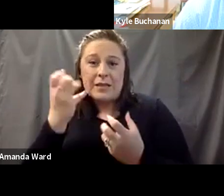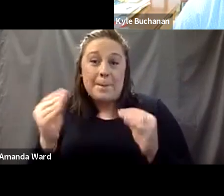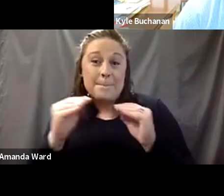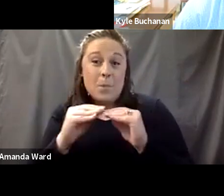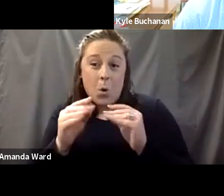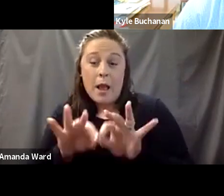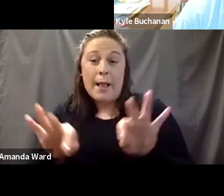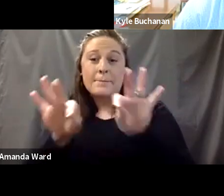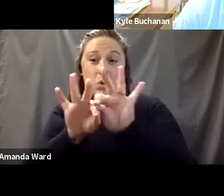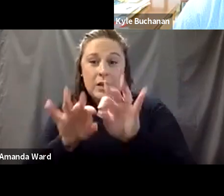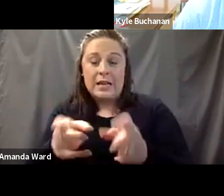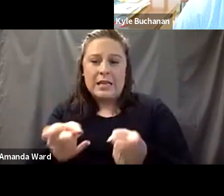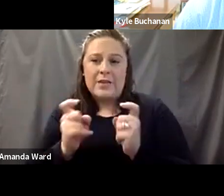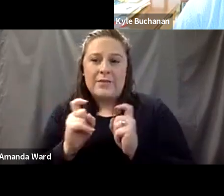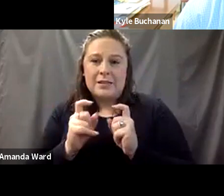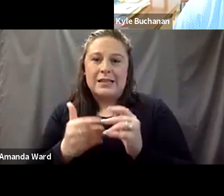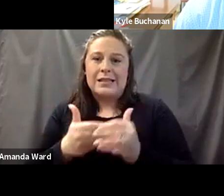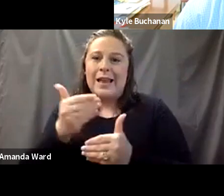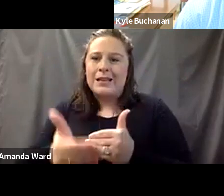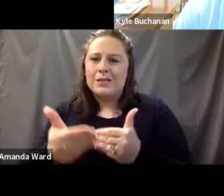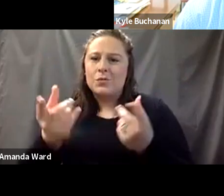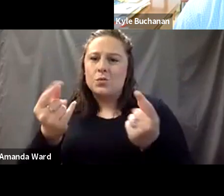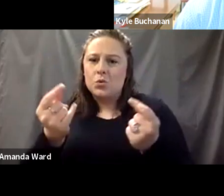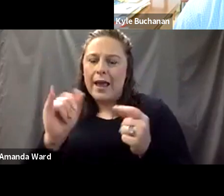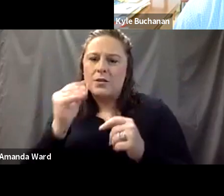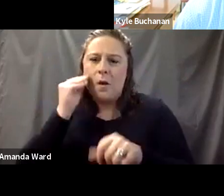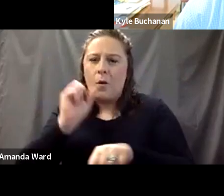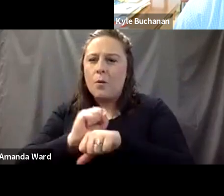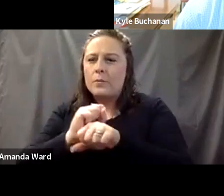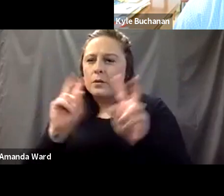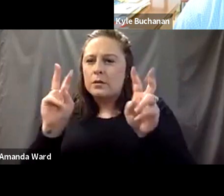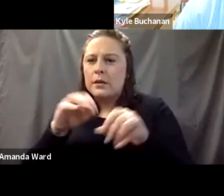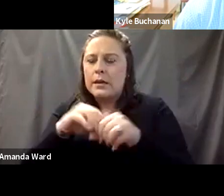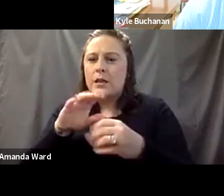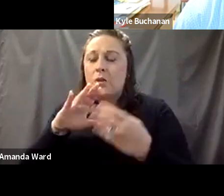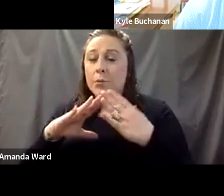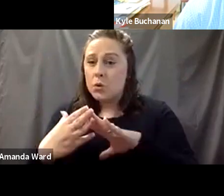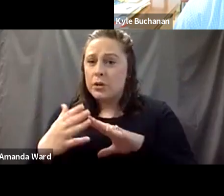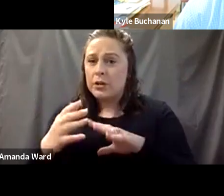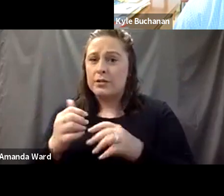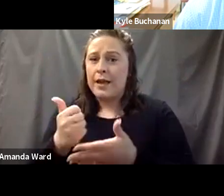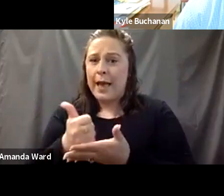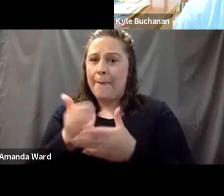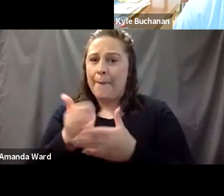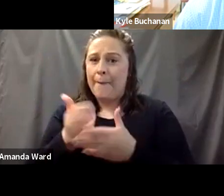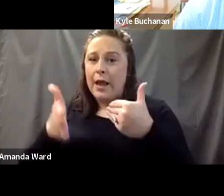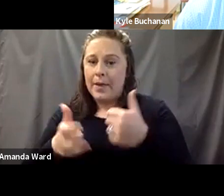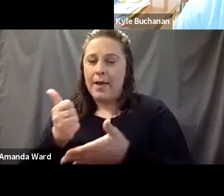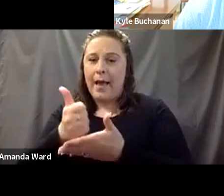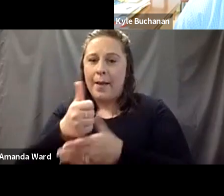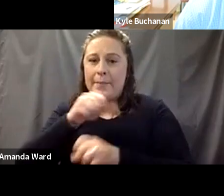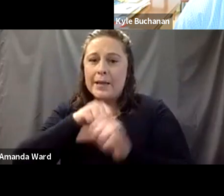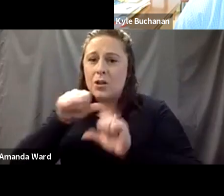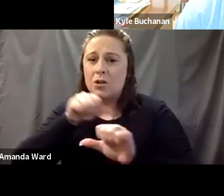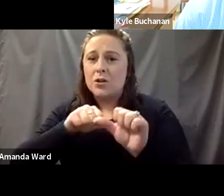importantly, giving us next steps on what we can do as homework, within the community to really help our neighbor, help one another, and kind